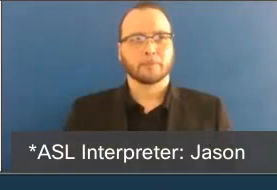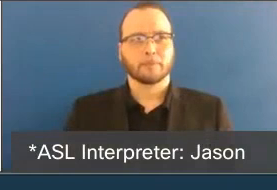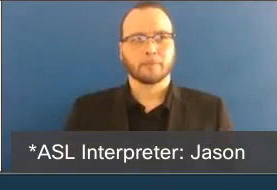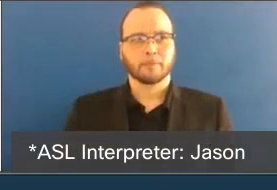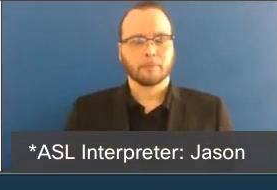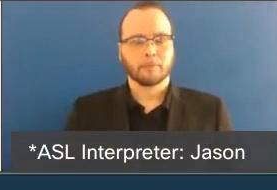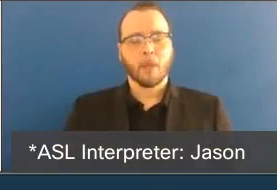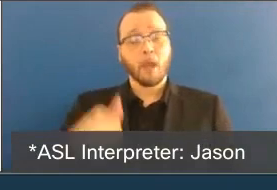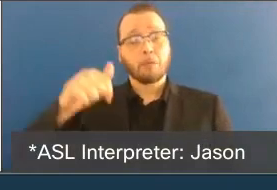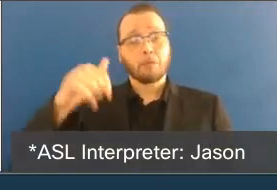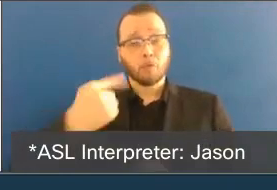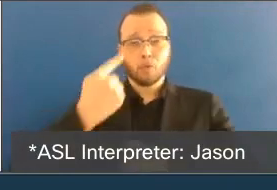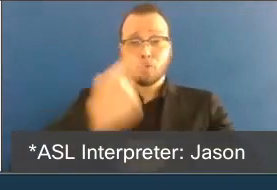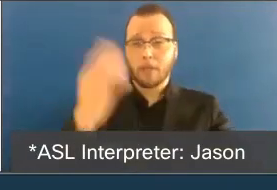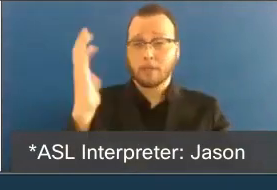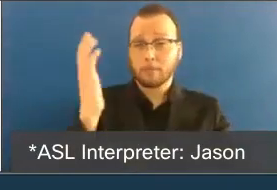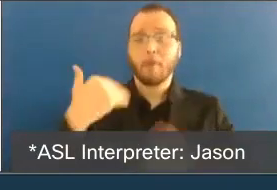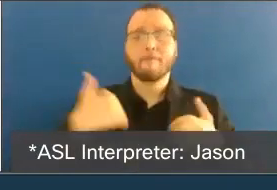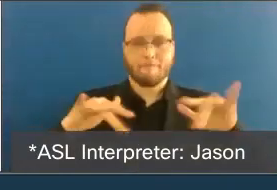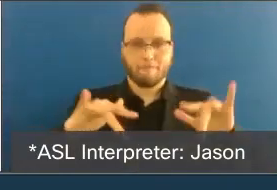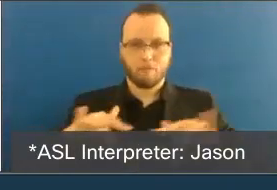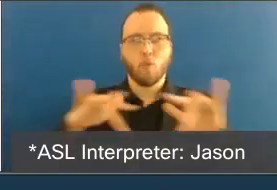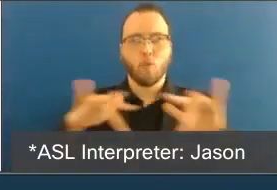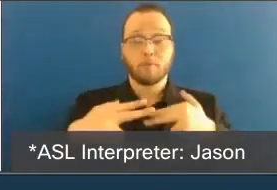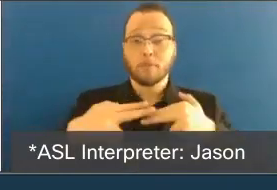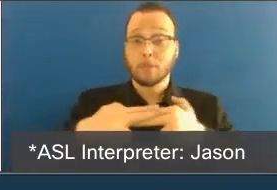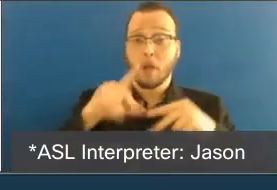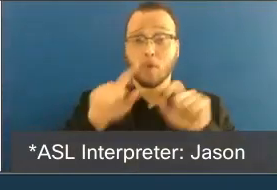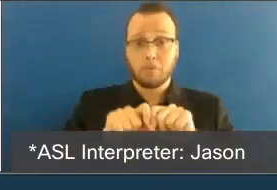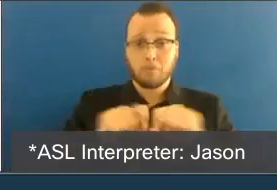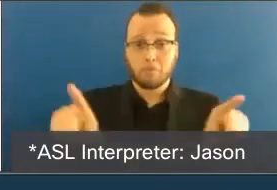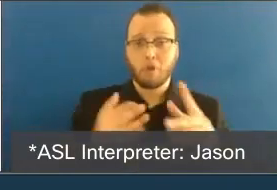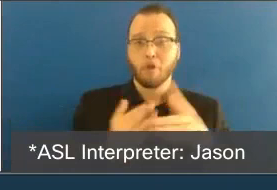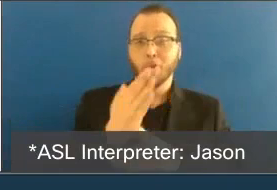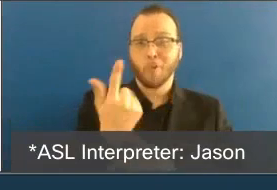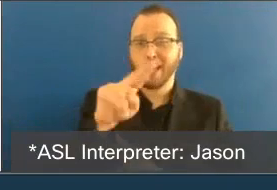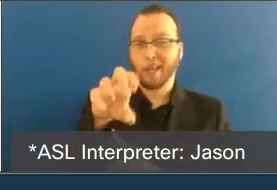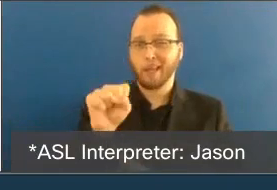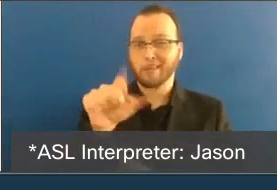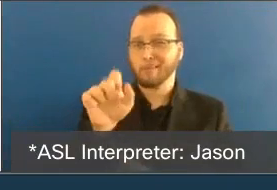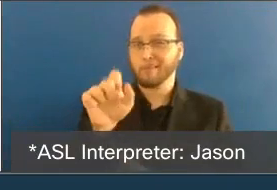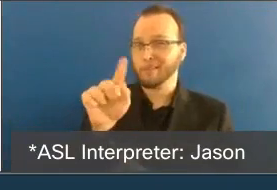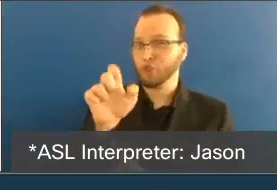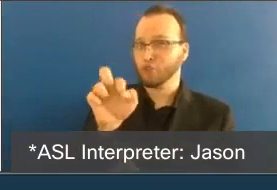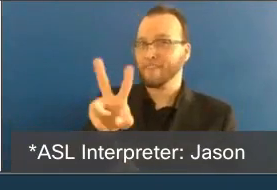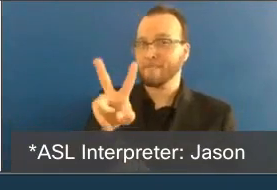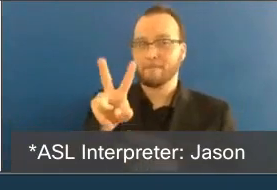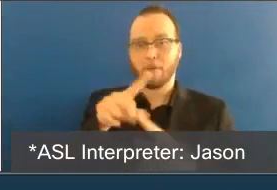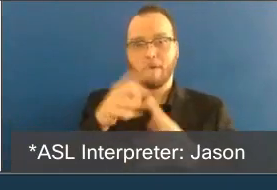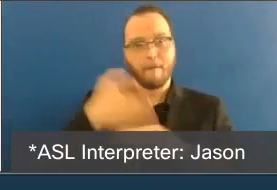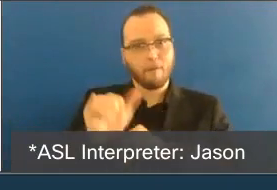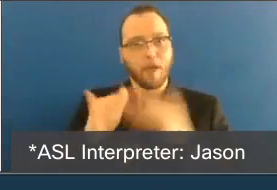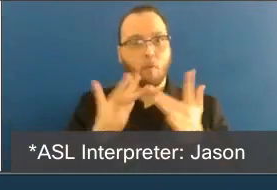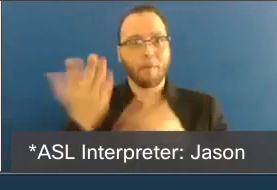The webinar is being recorded and slides will be disseminated via the Gains listserv following the webinar. We will also notify you when the